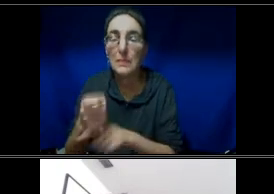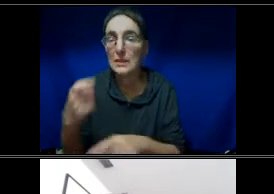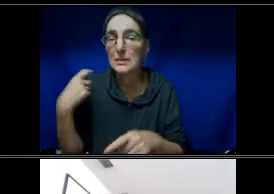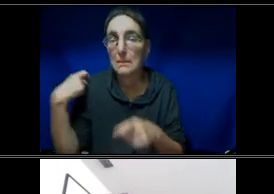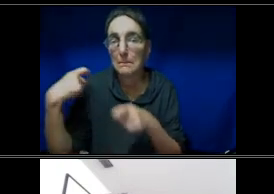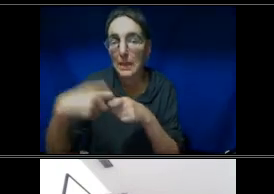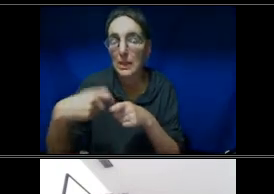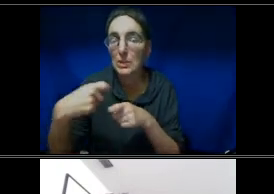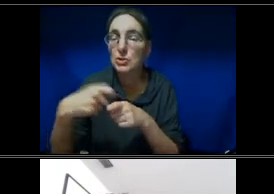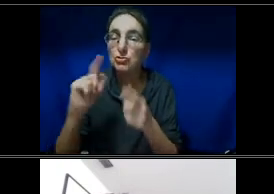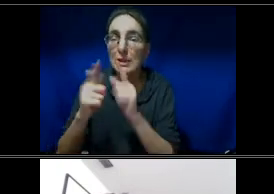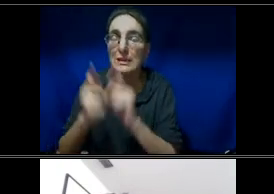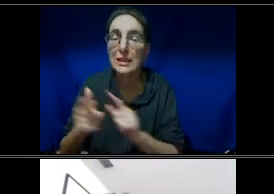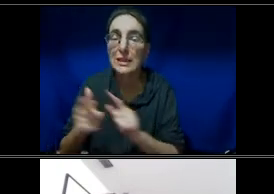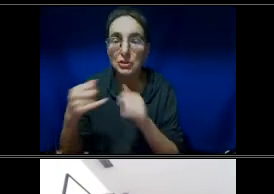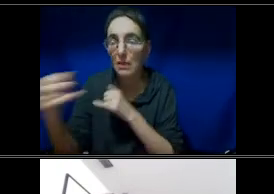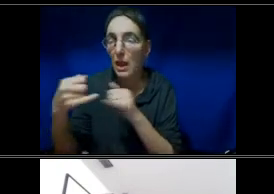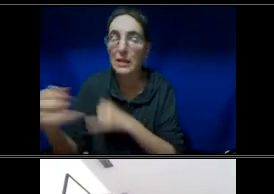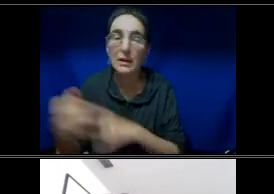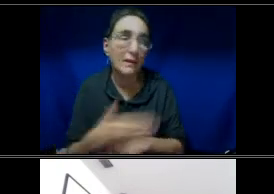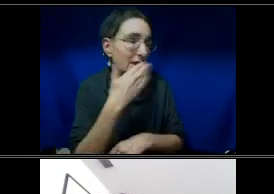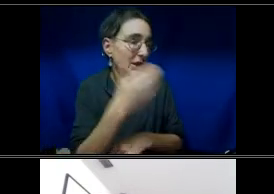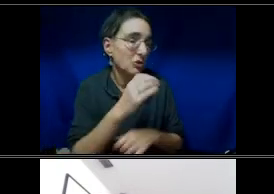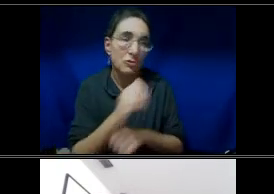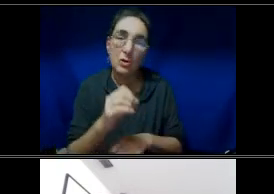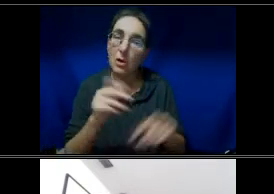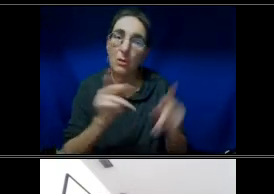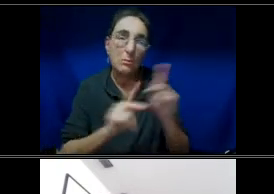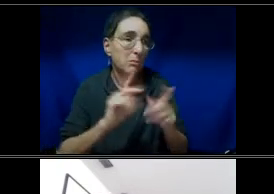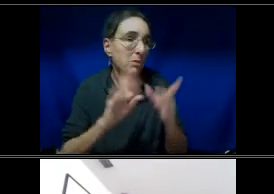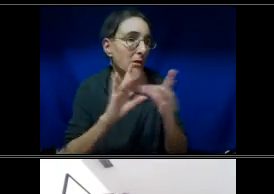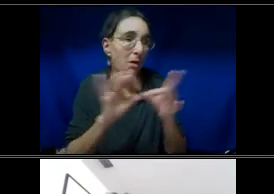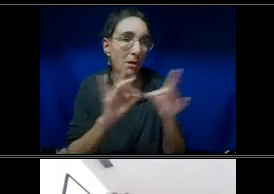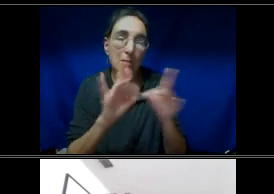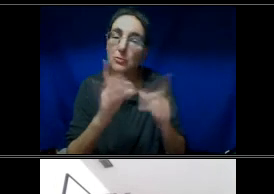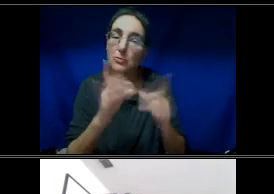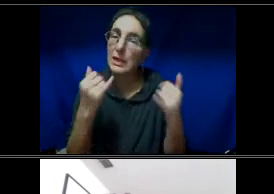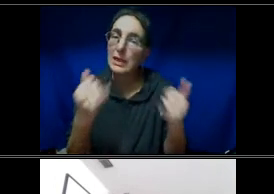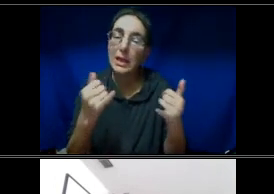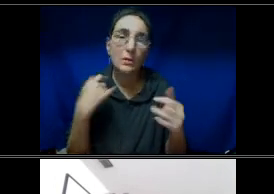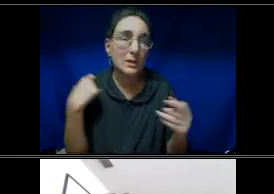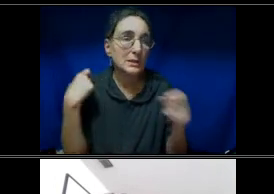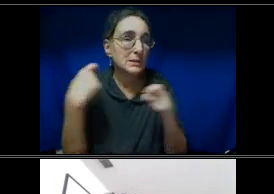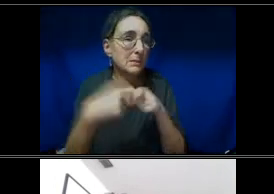Thank you. No public comment at the moment in Spanish.